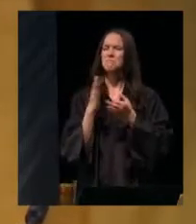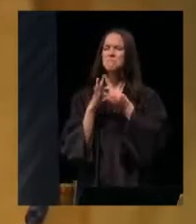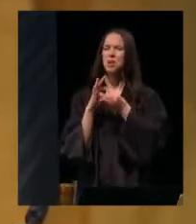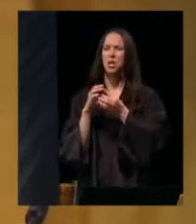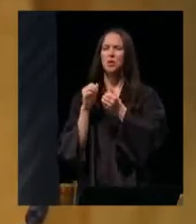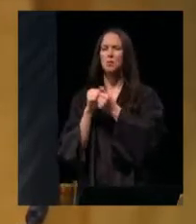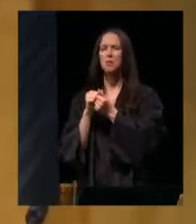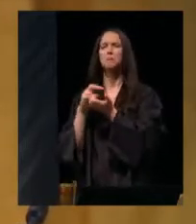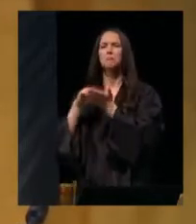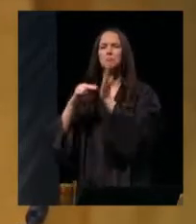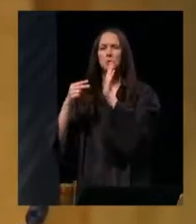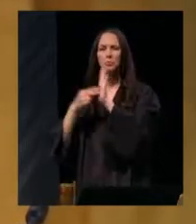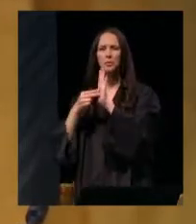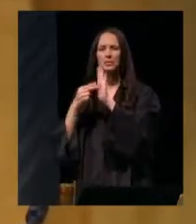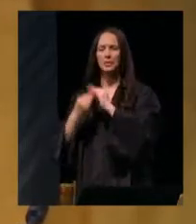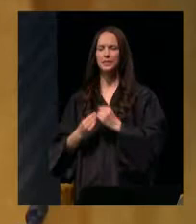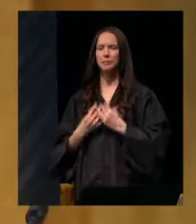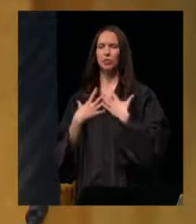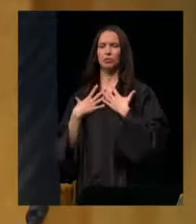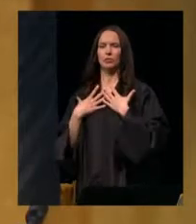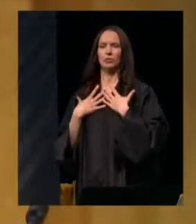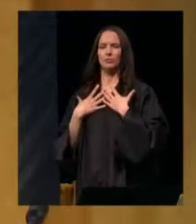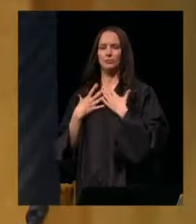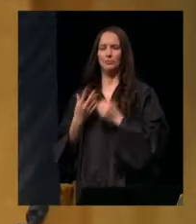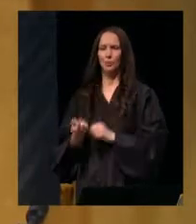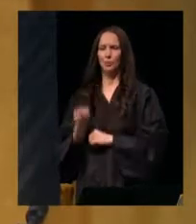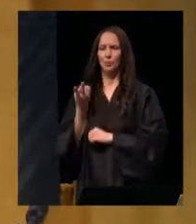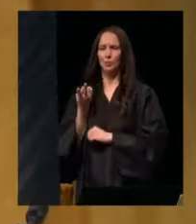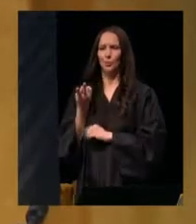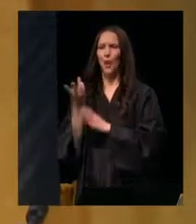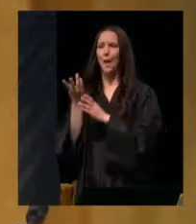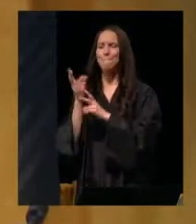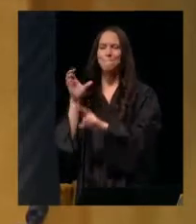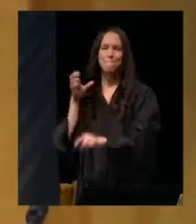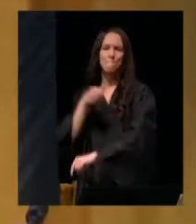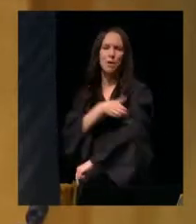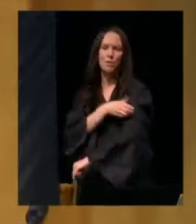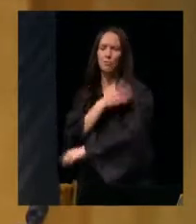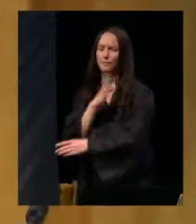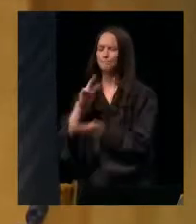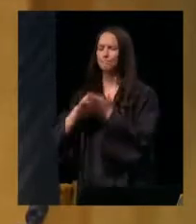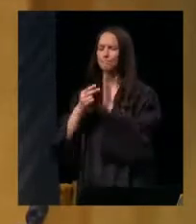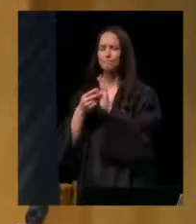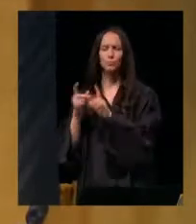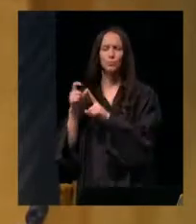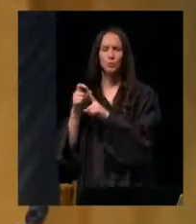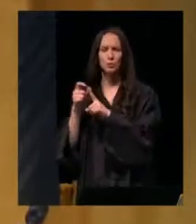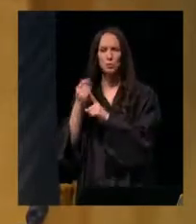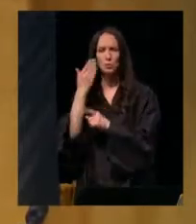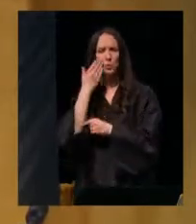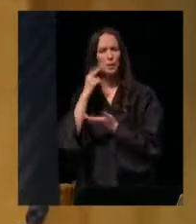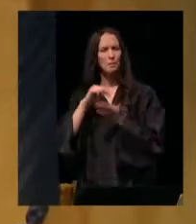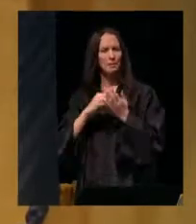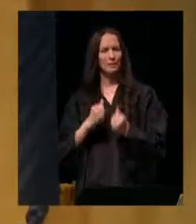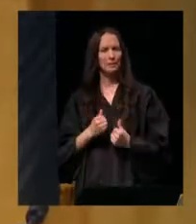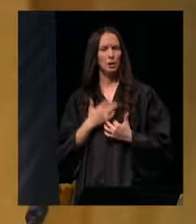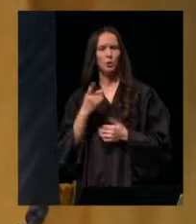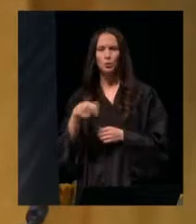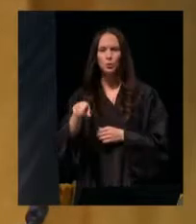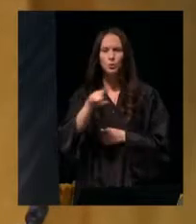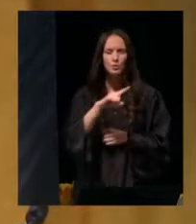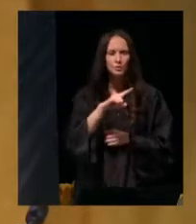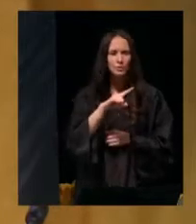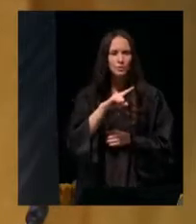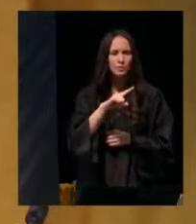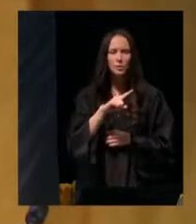and inspiration, two very powerful and meaningful words. Do you know what inspires you? Do you